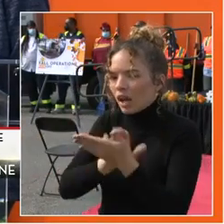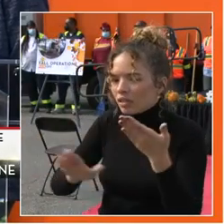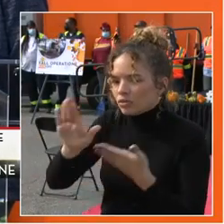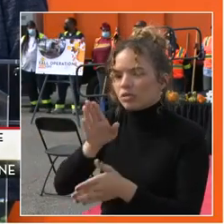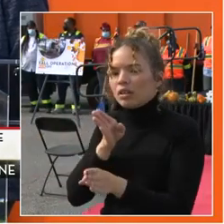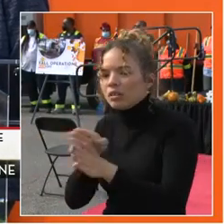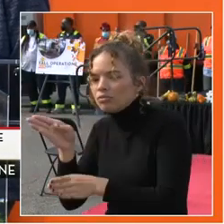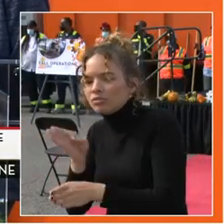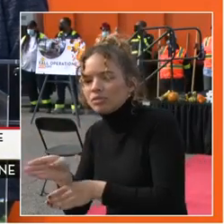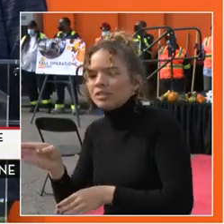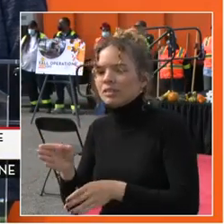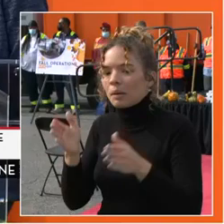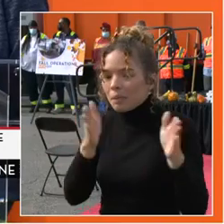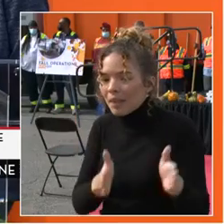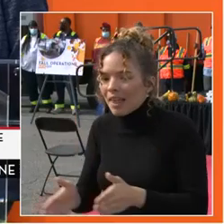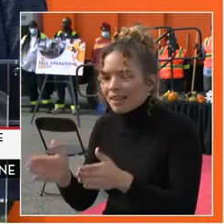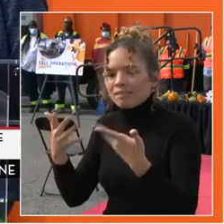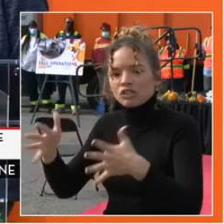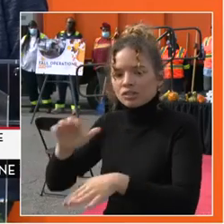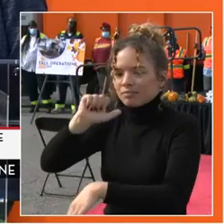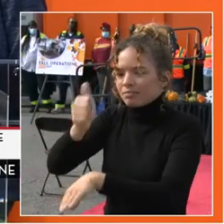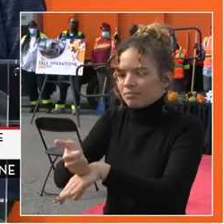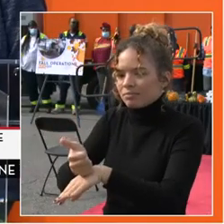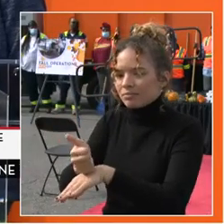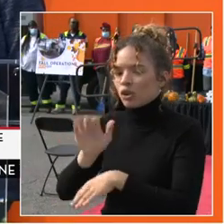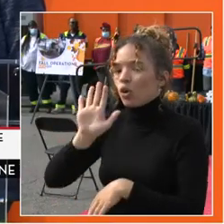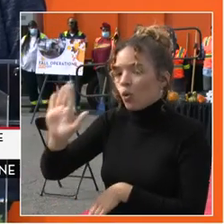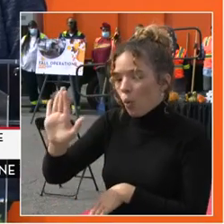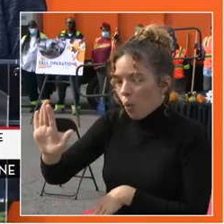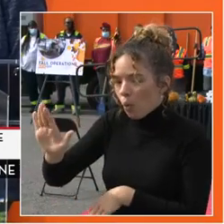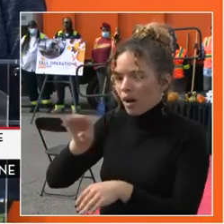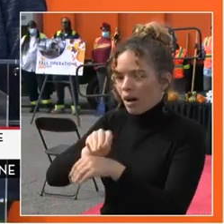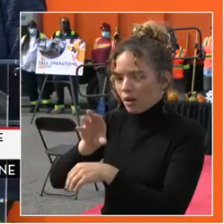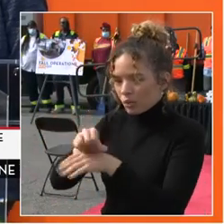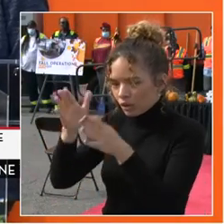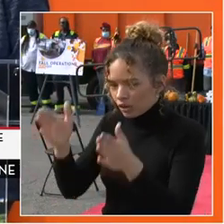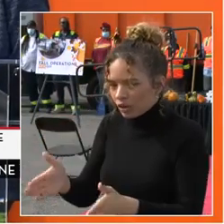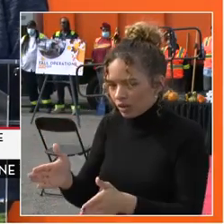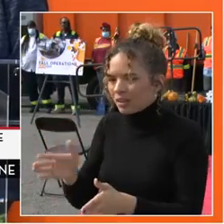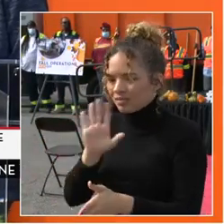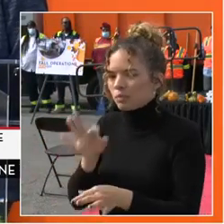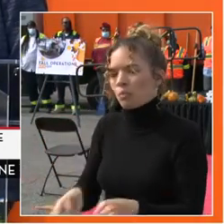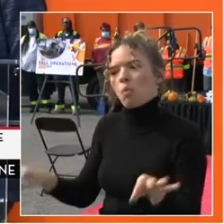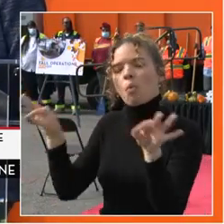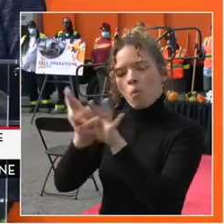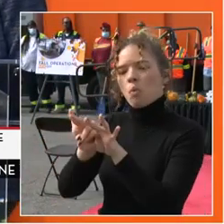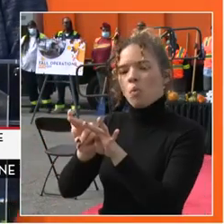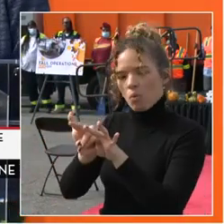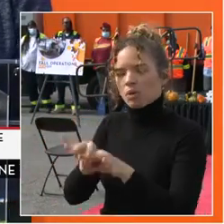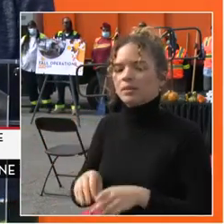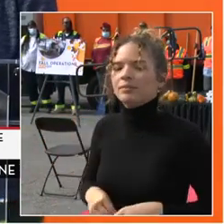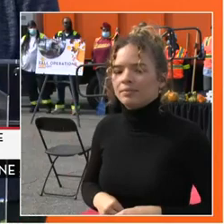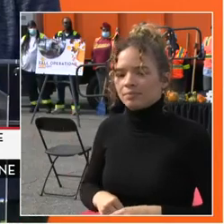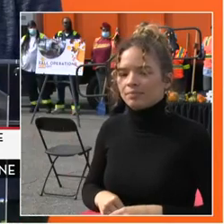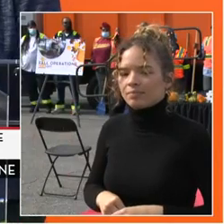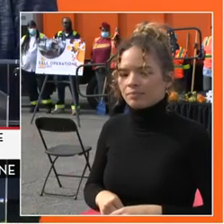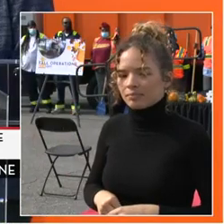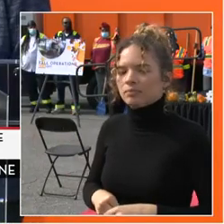school that you're going to follow with your counselors all the way through is important. Last thing. One thing we've learned from